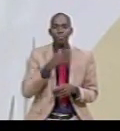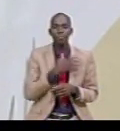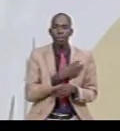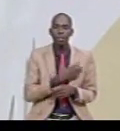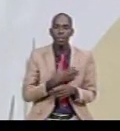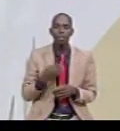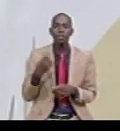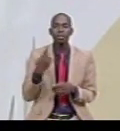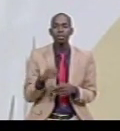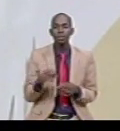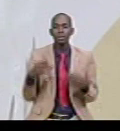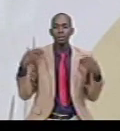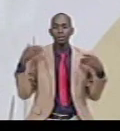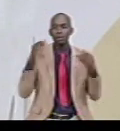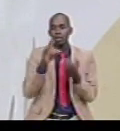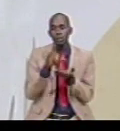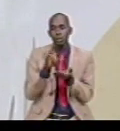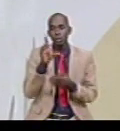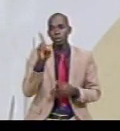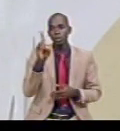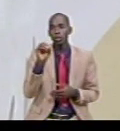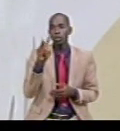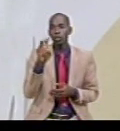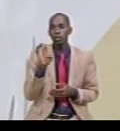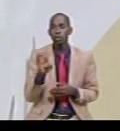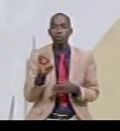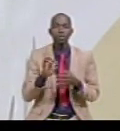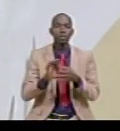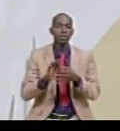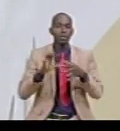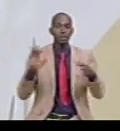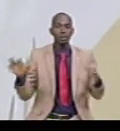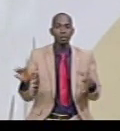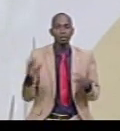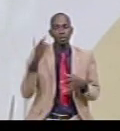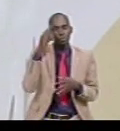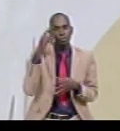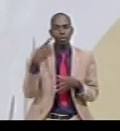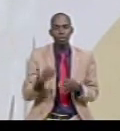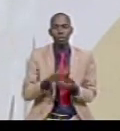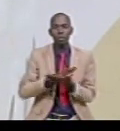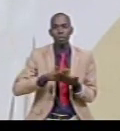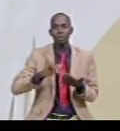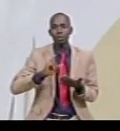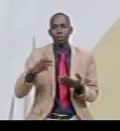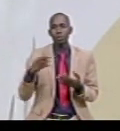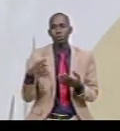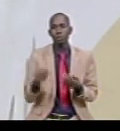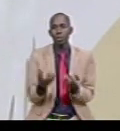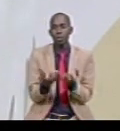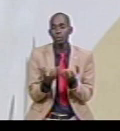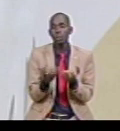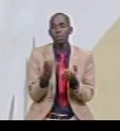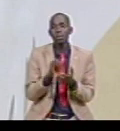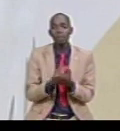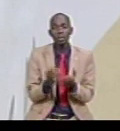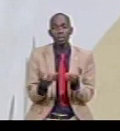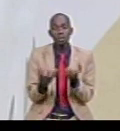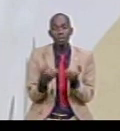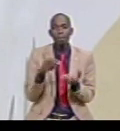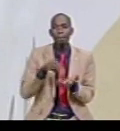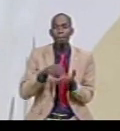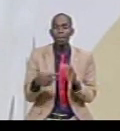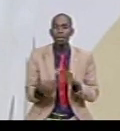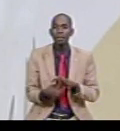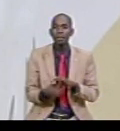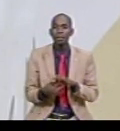dove tail a turtle dove release for the cleansing of the leper and the lever the leper symbolizes they